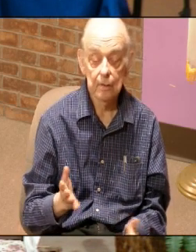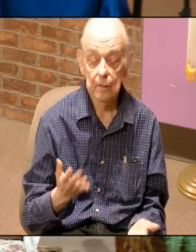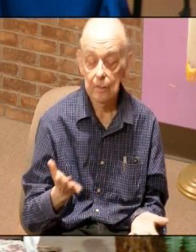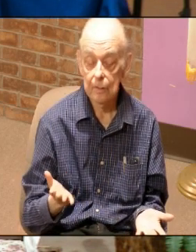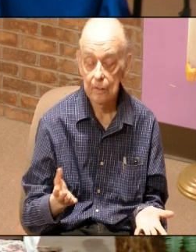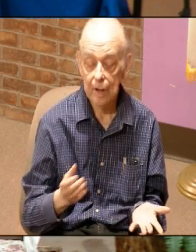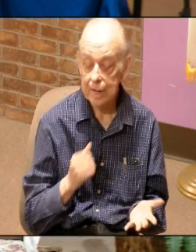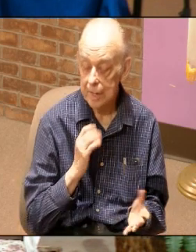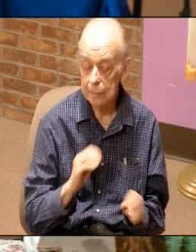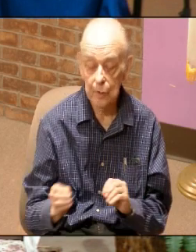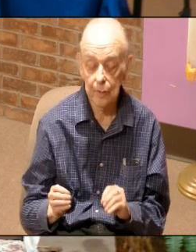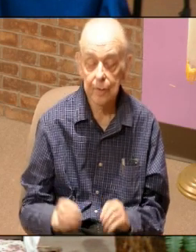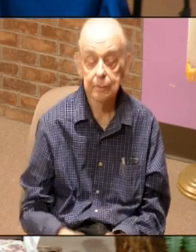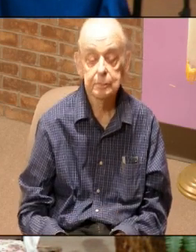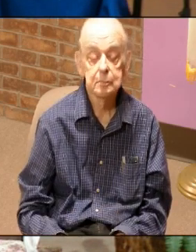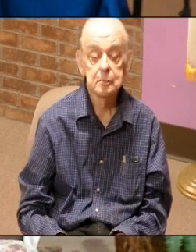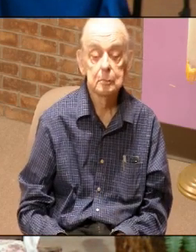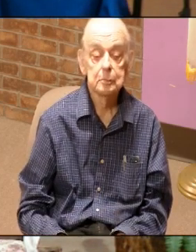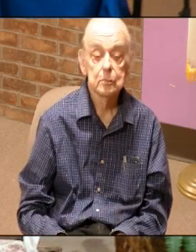move.